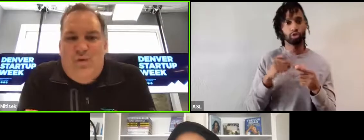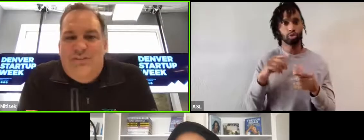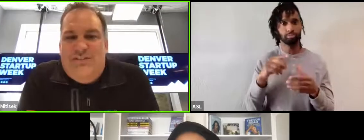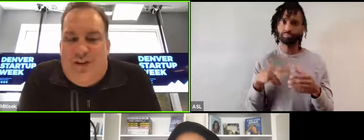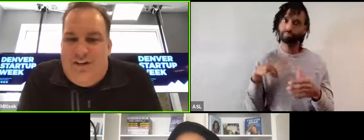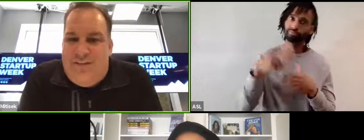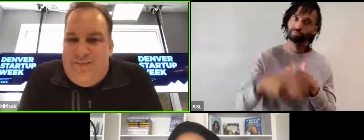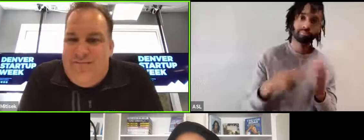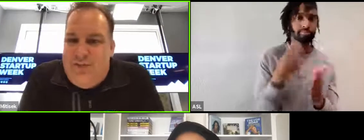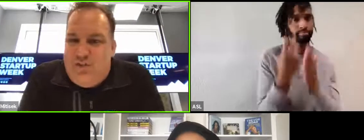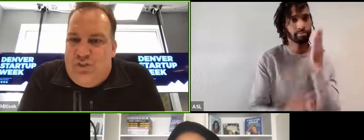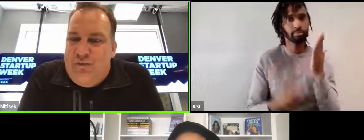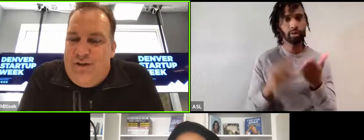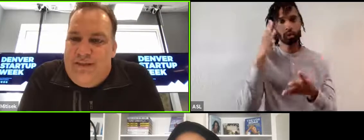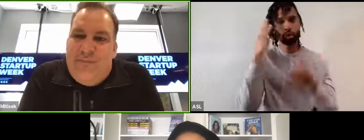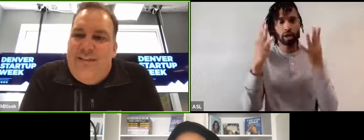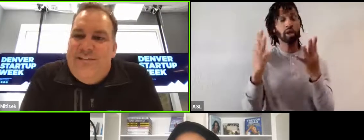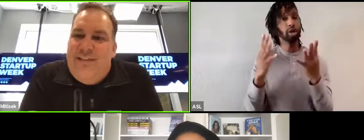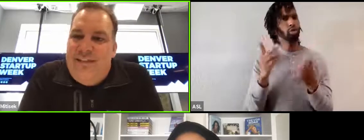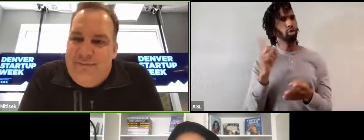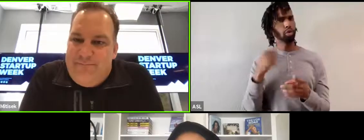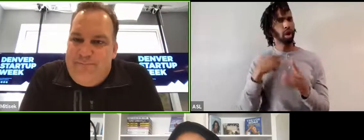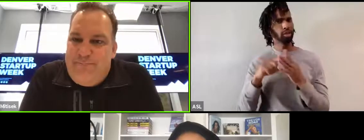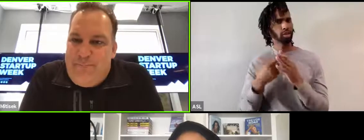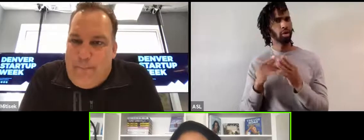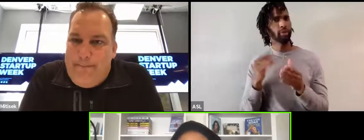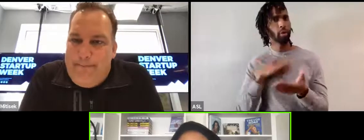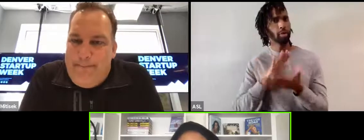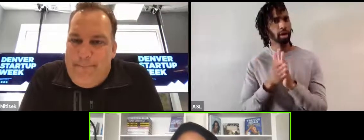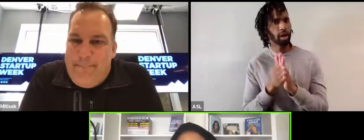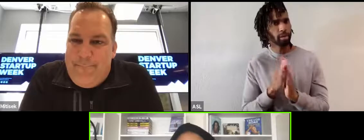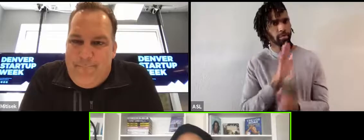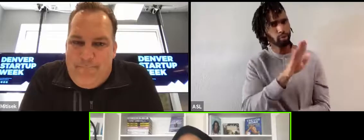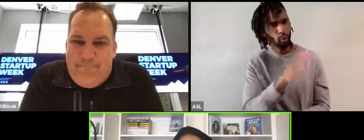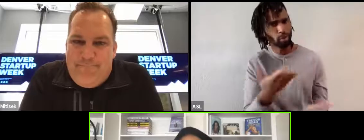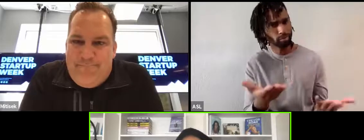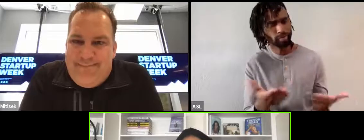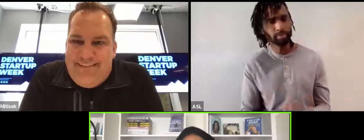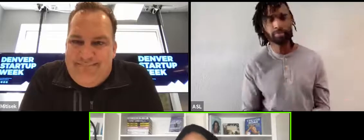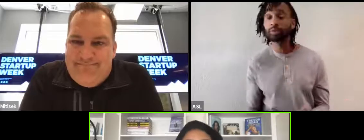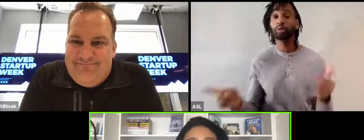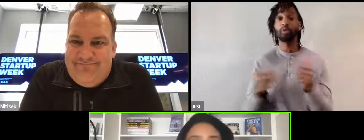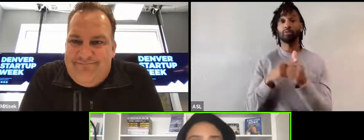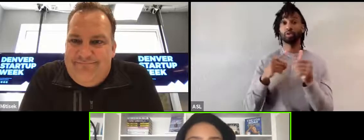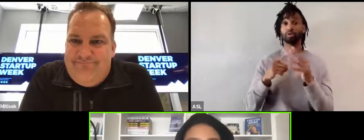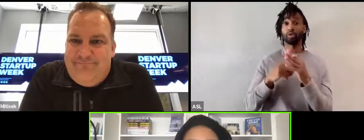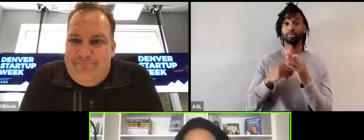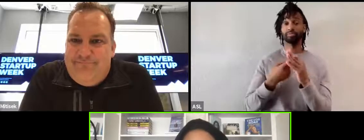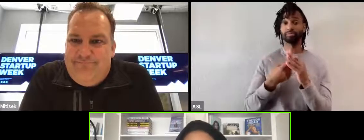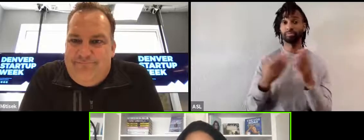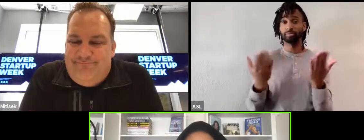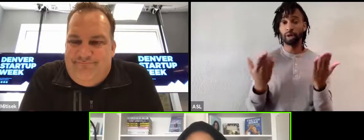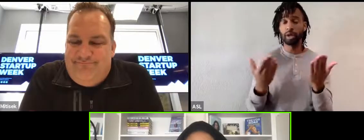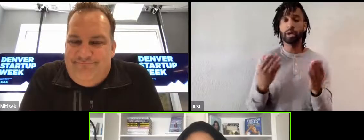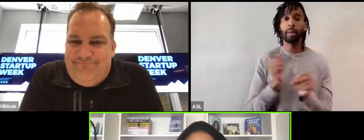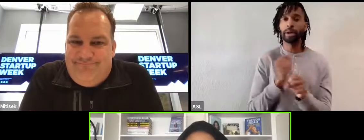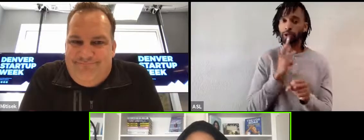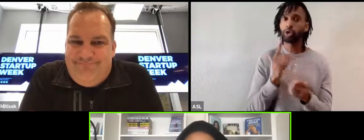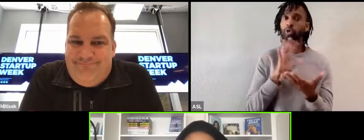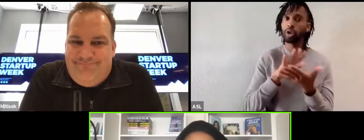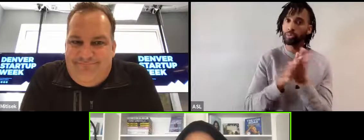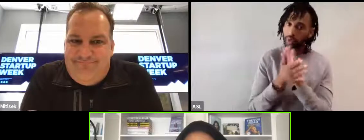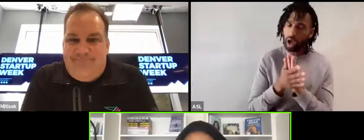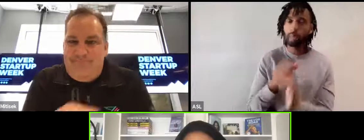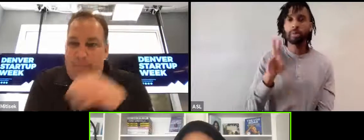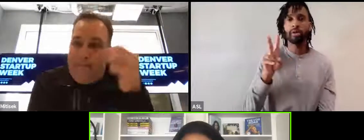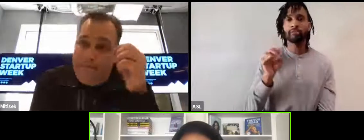Where does one start if they eventually want to become a VC? Well, first start with making sure you want to become a venture